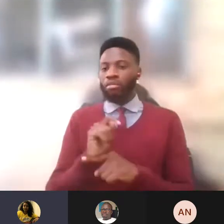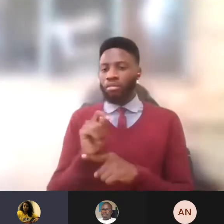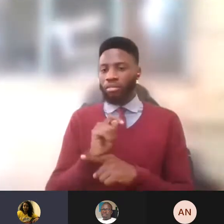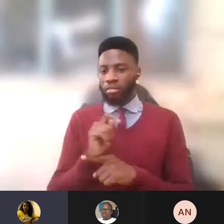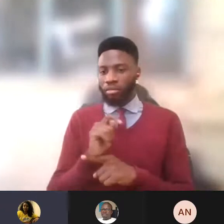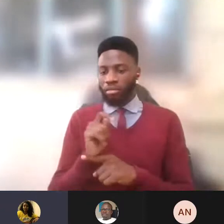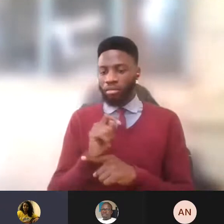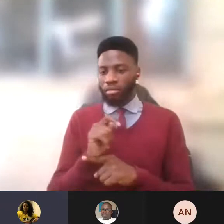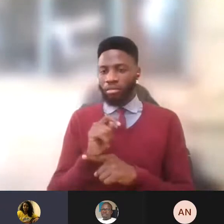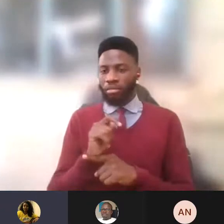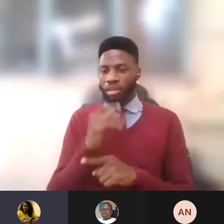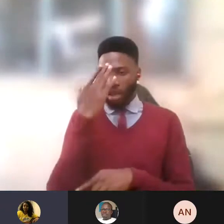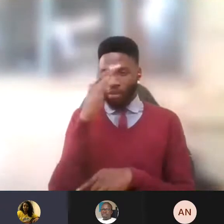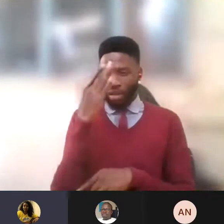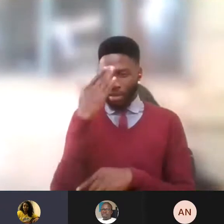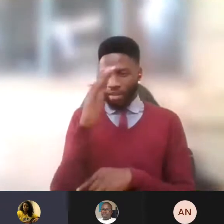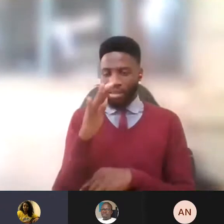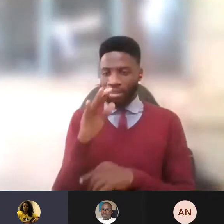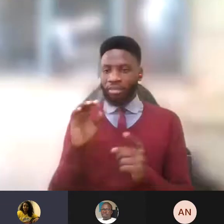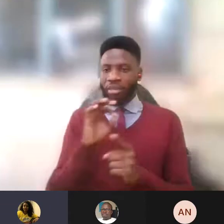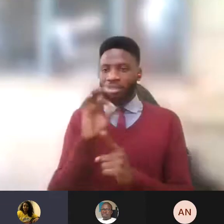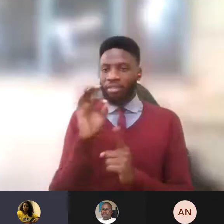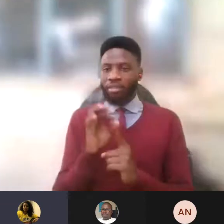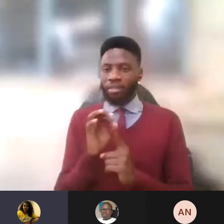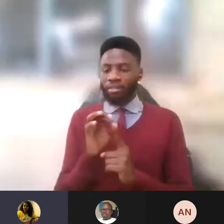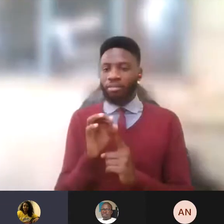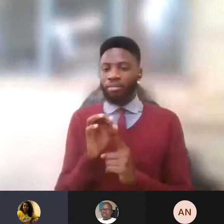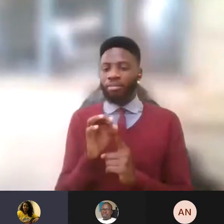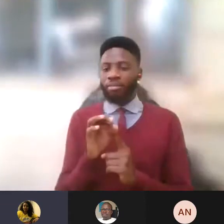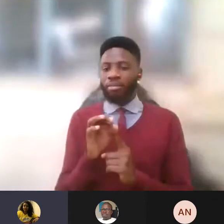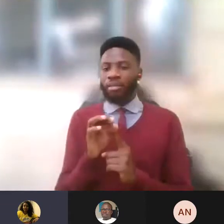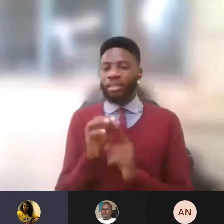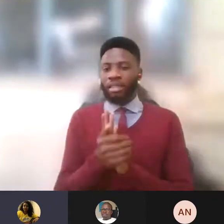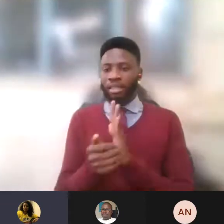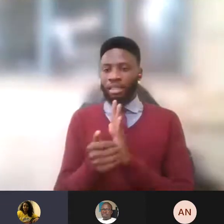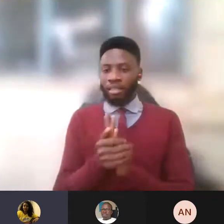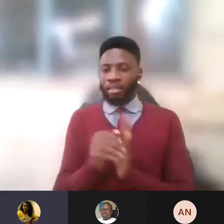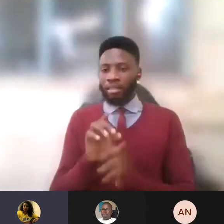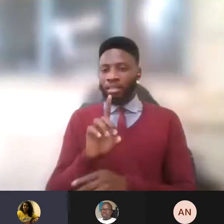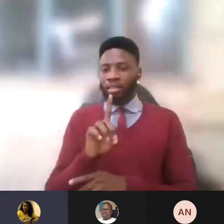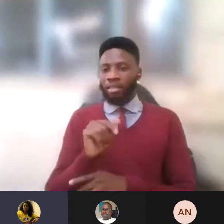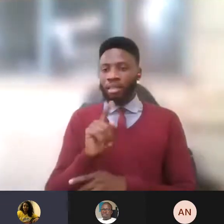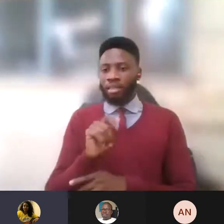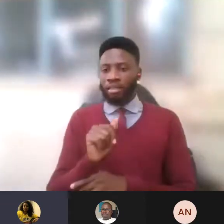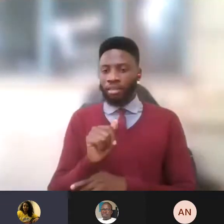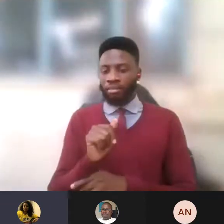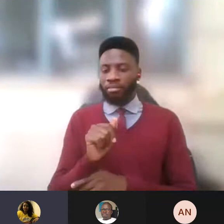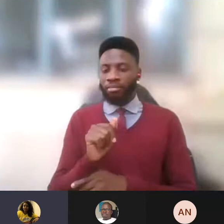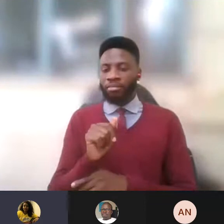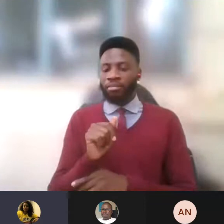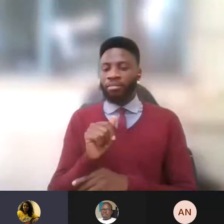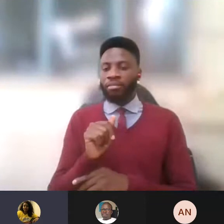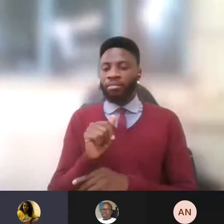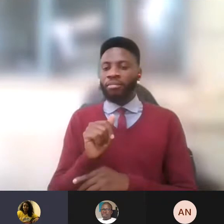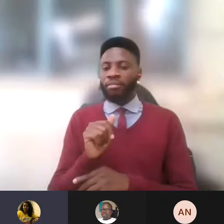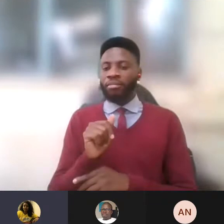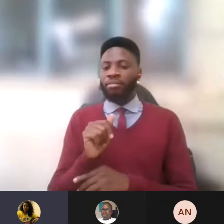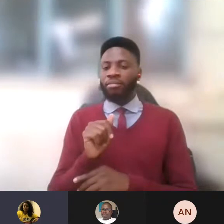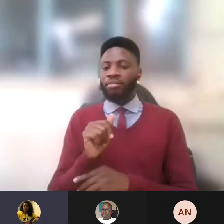But usually whenever I feel such doubts creeping in, I counter them with preparation. So then I prepared for the interview. I researched as much as I could